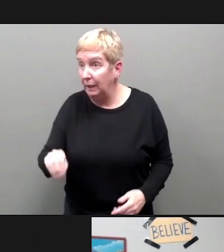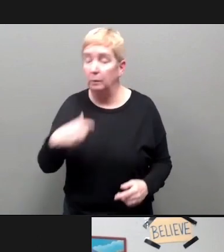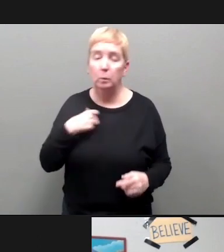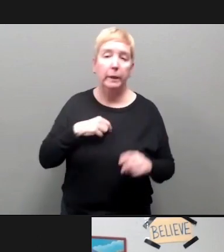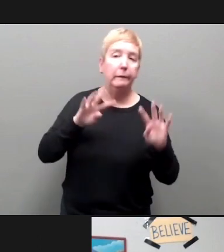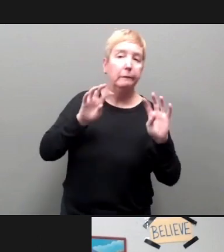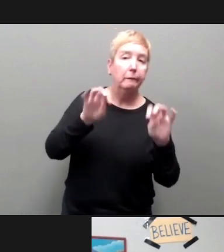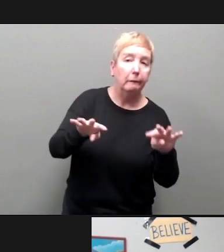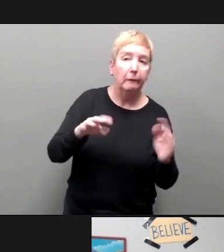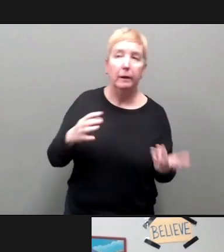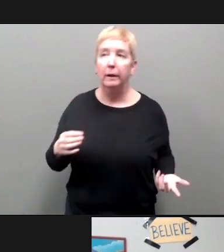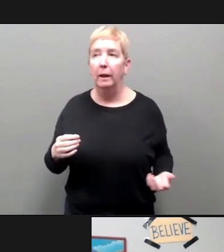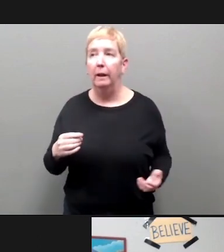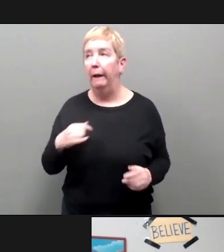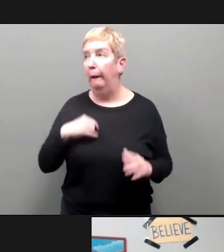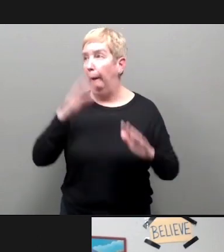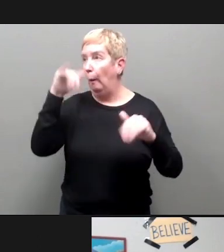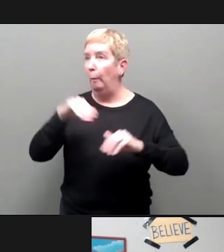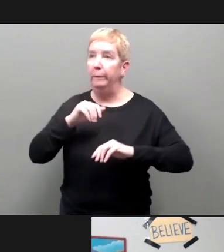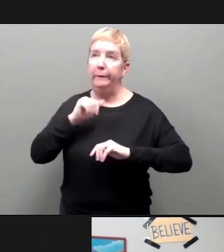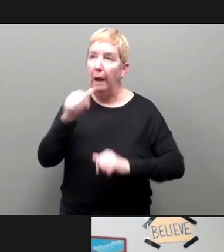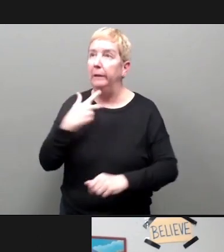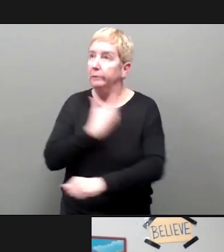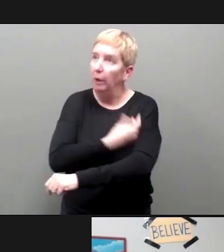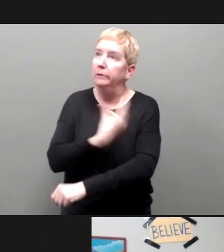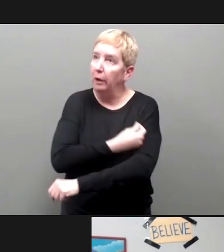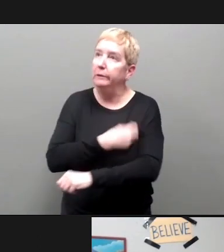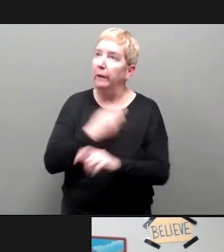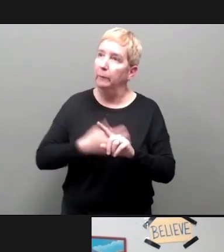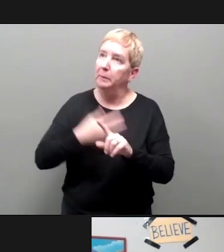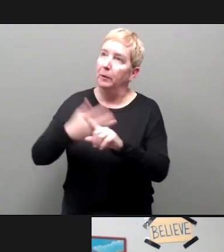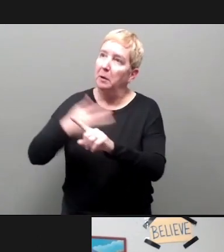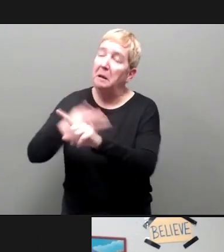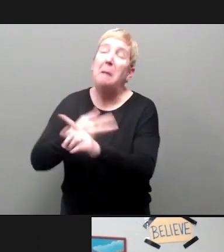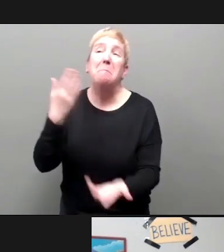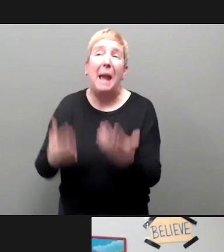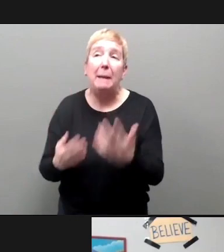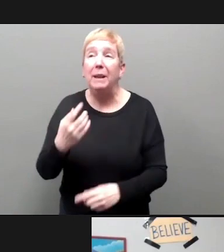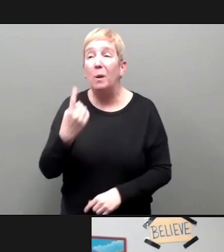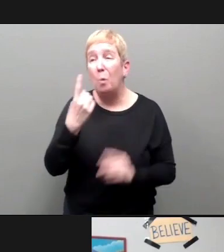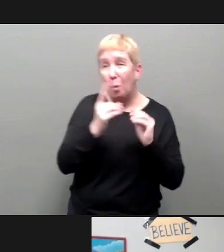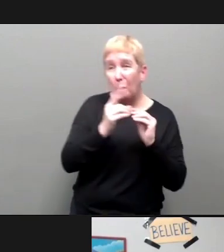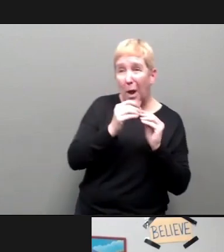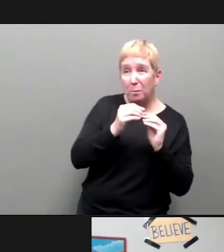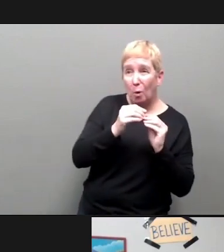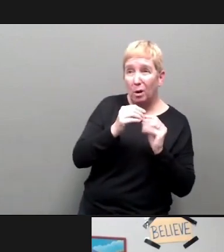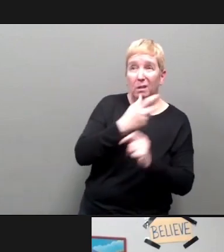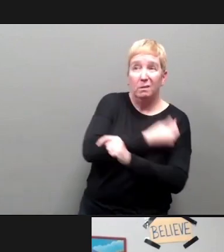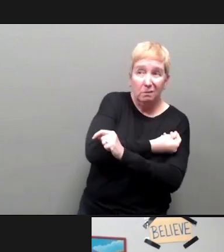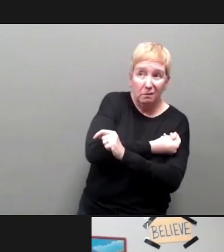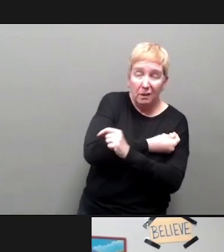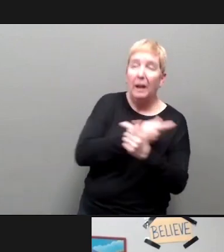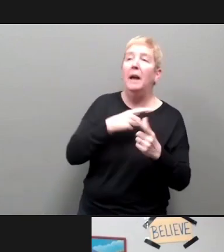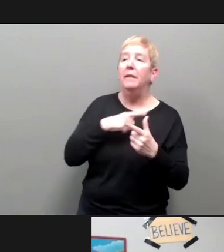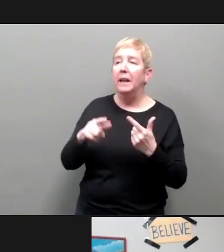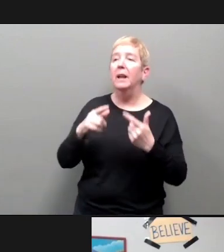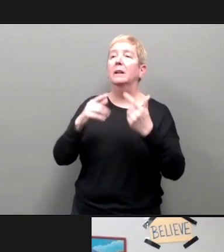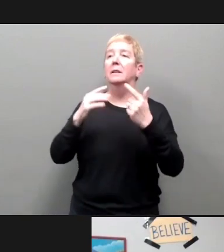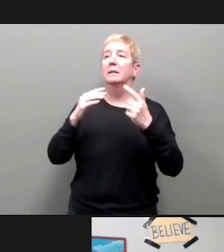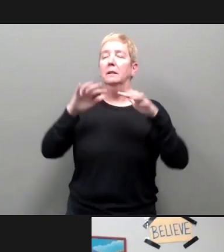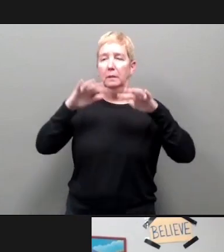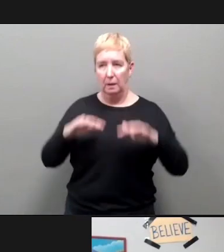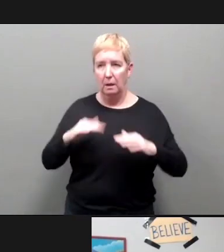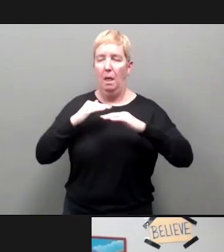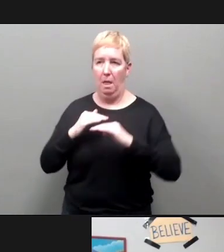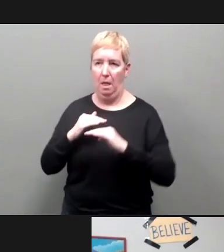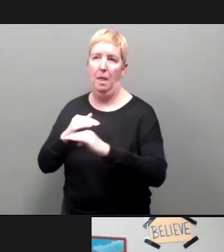months. And hopefully maybe another one, and then maybe things will settle and we'll find out. But appreciate all of you, like